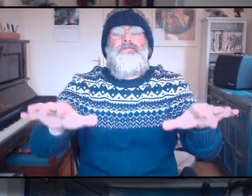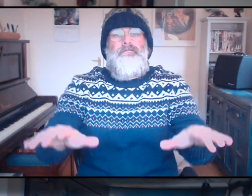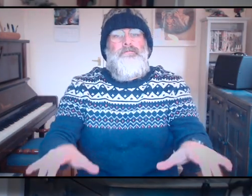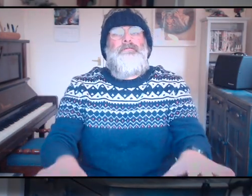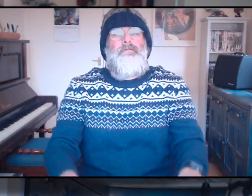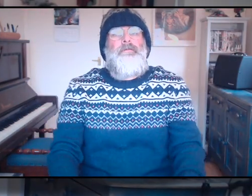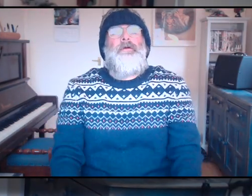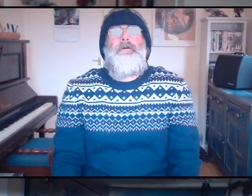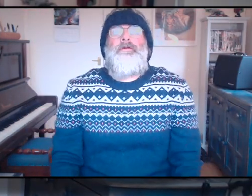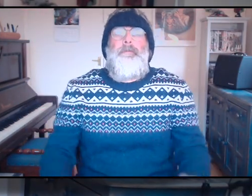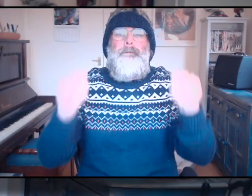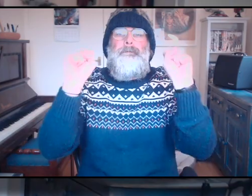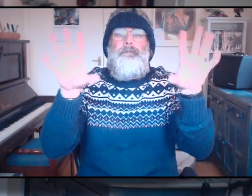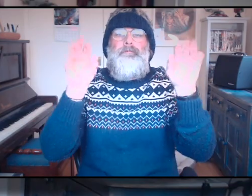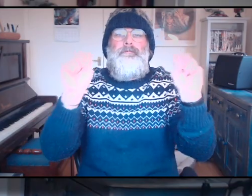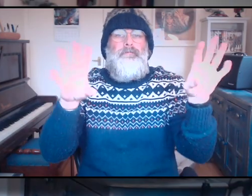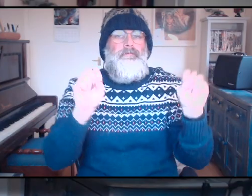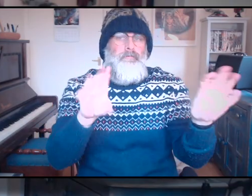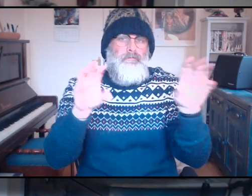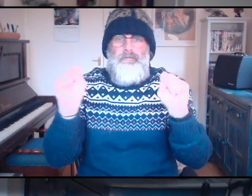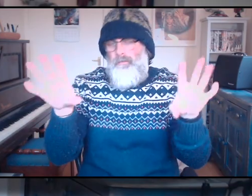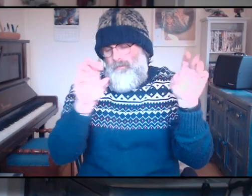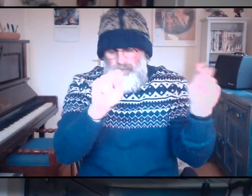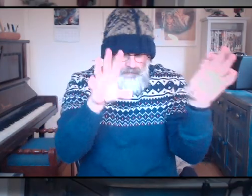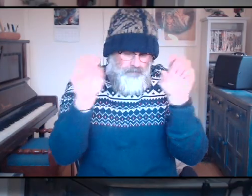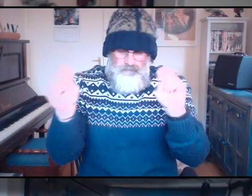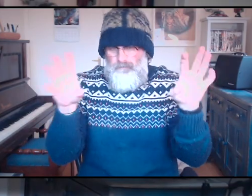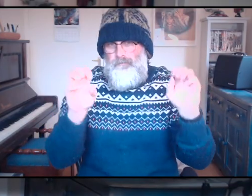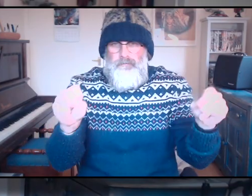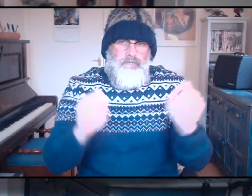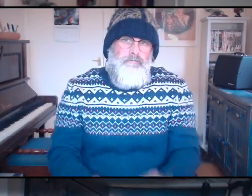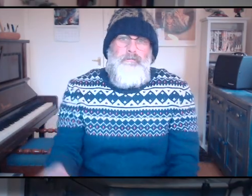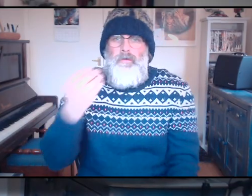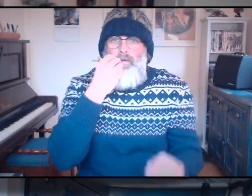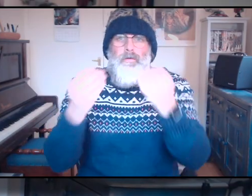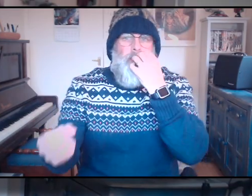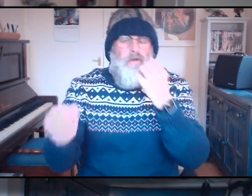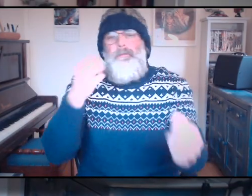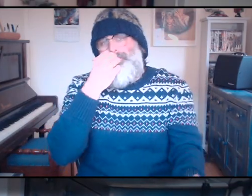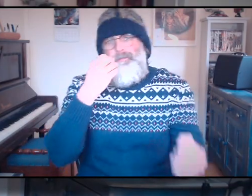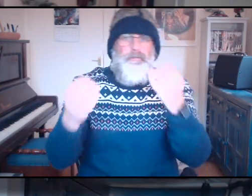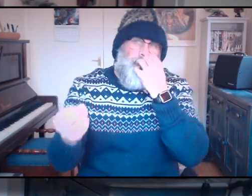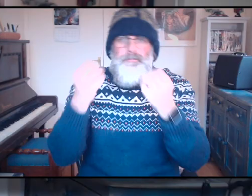still snowing. Christmas lights are glowing.